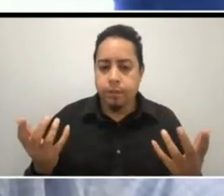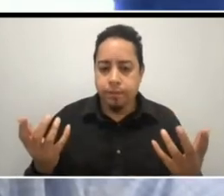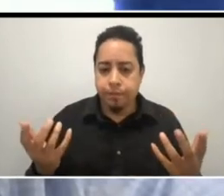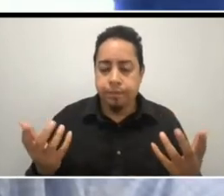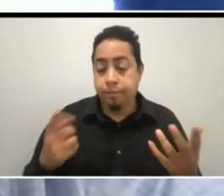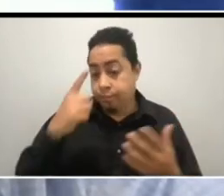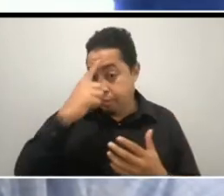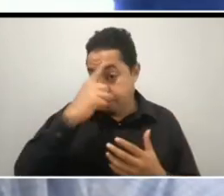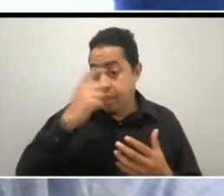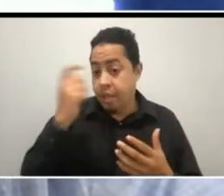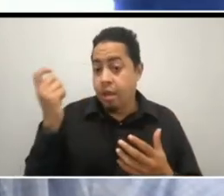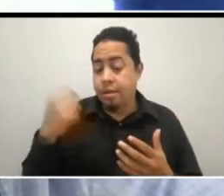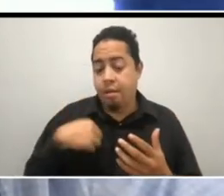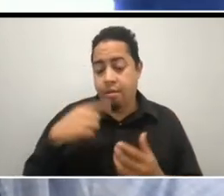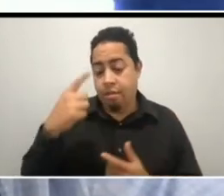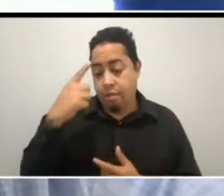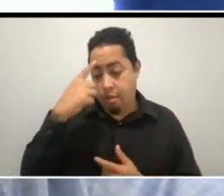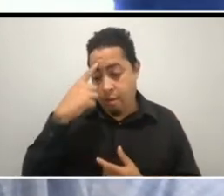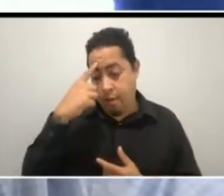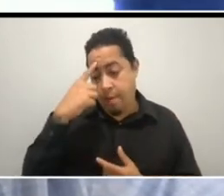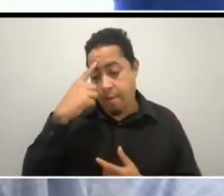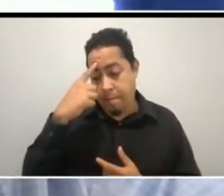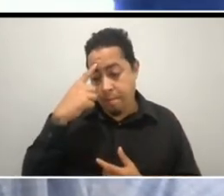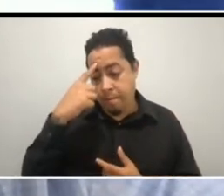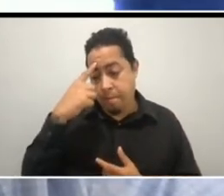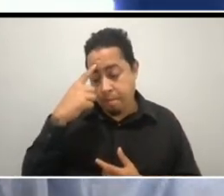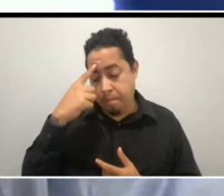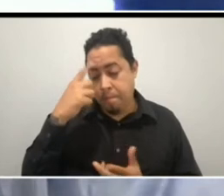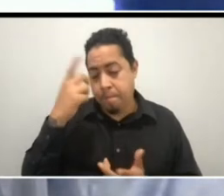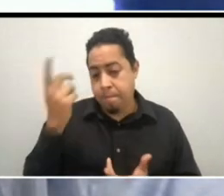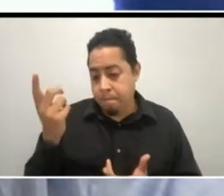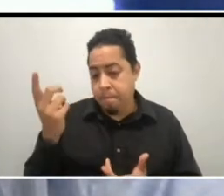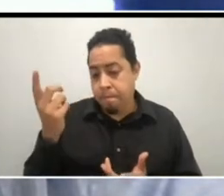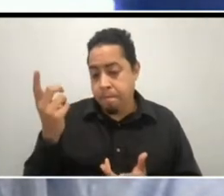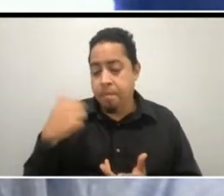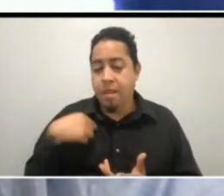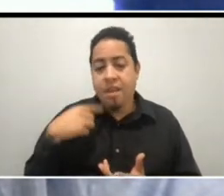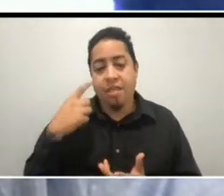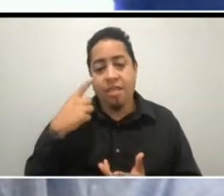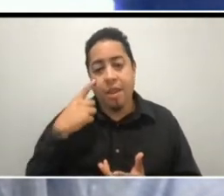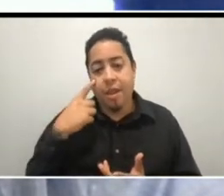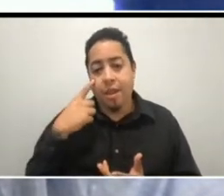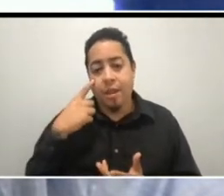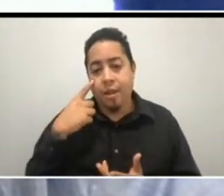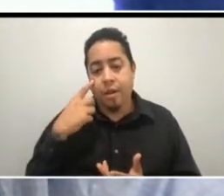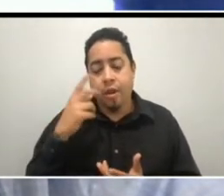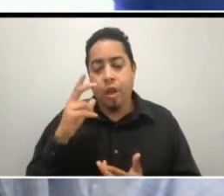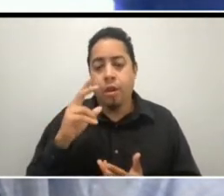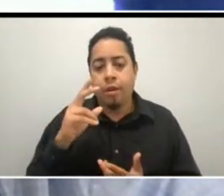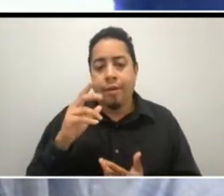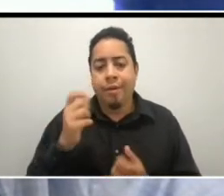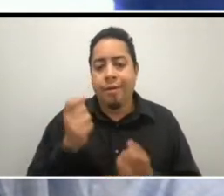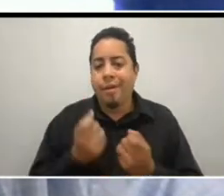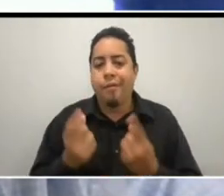because I think in a sense, you know, no one really cared